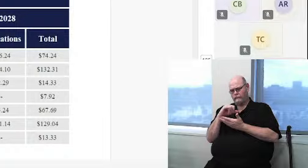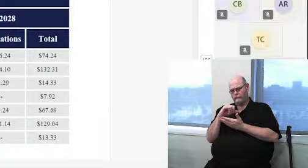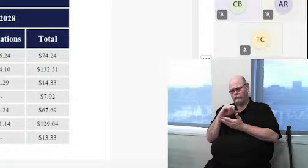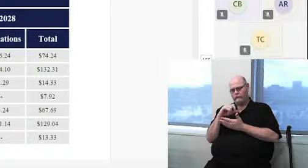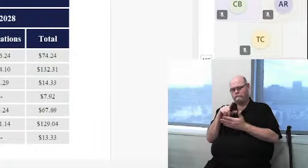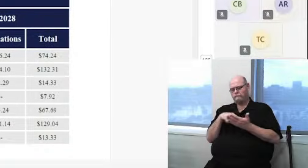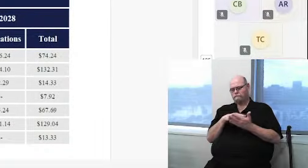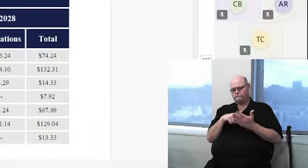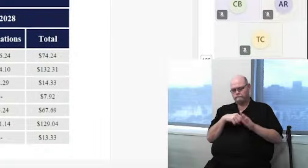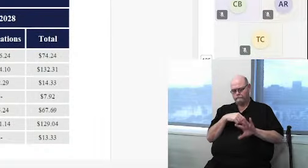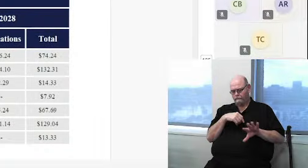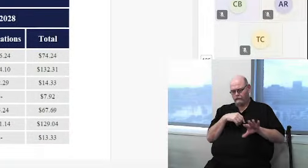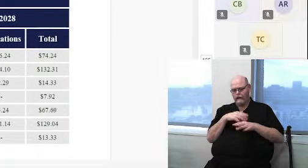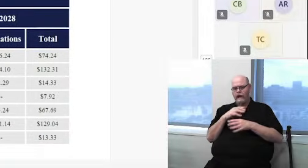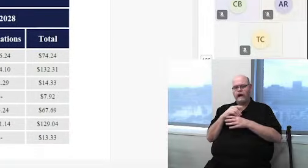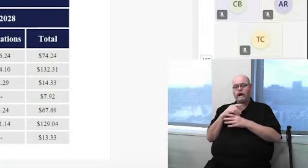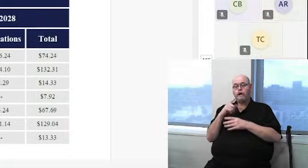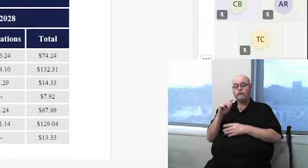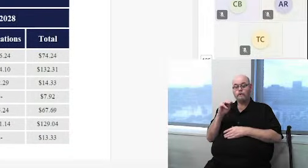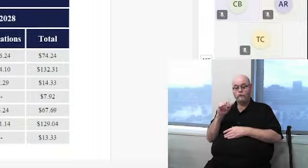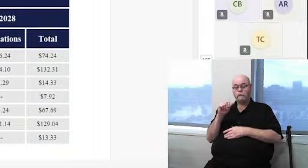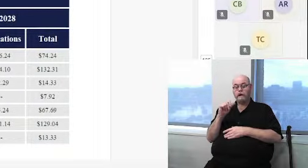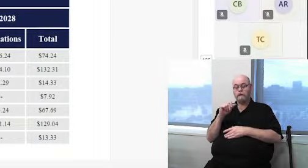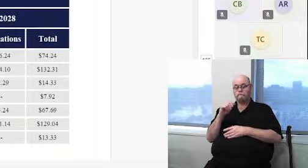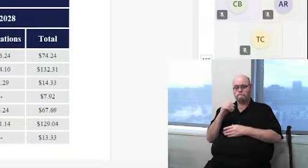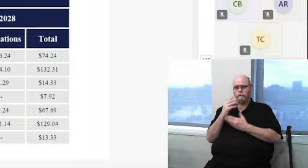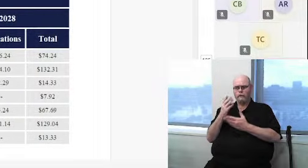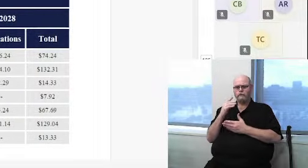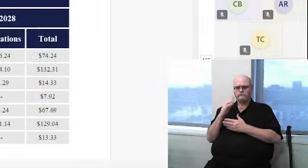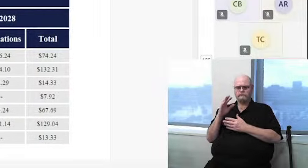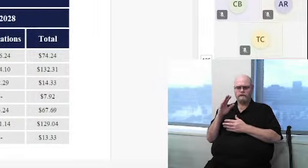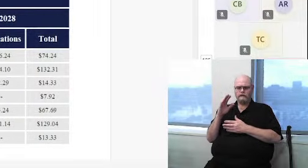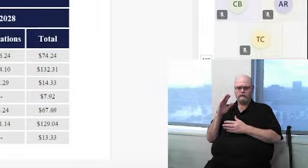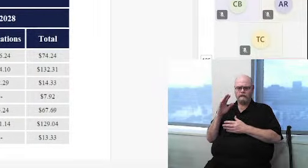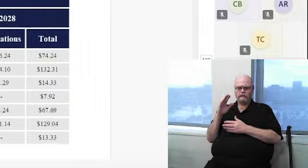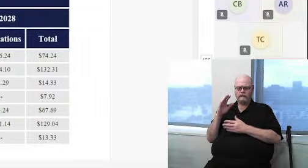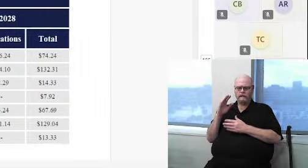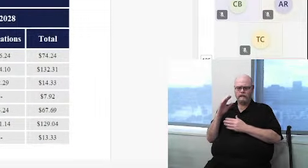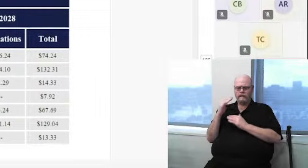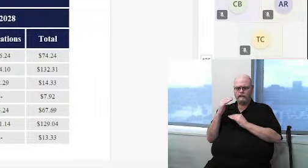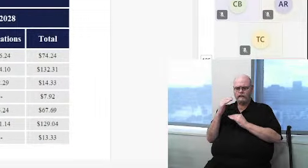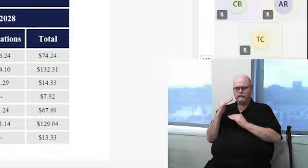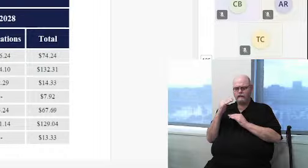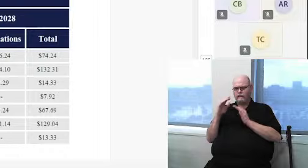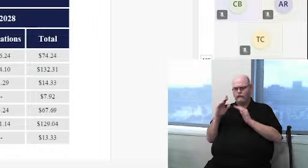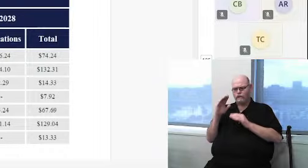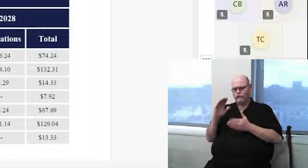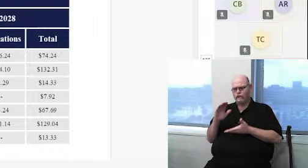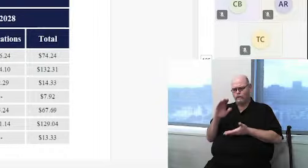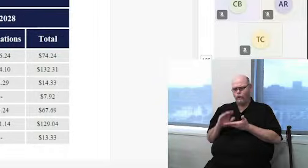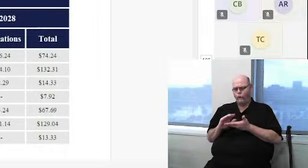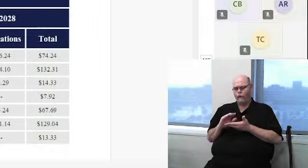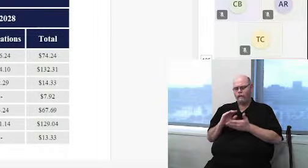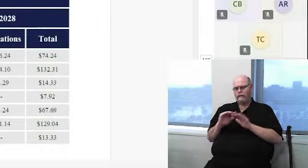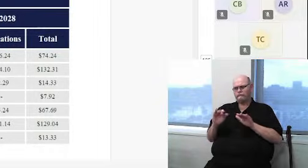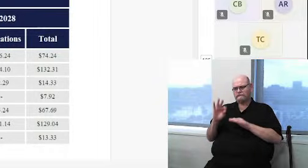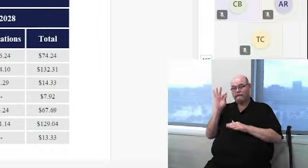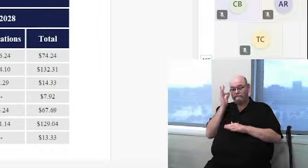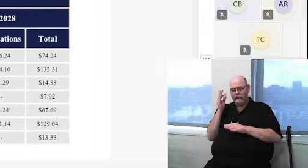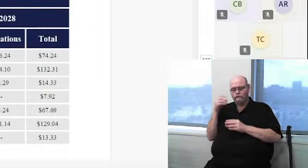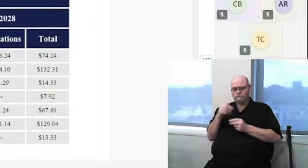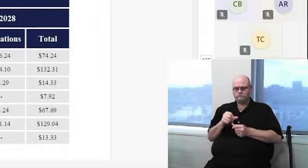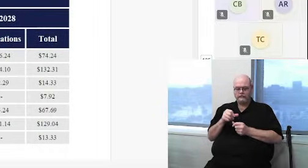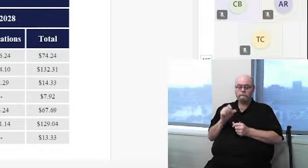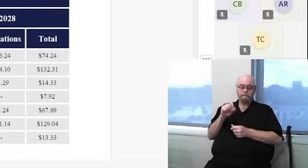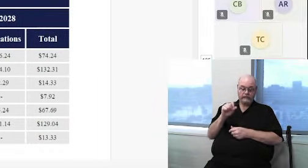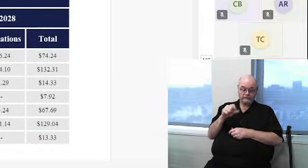that. As a result, LUMA proposed lower levels of federal spending on this program early on, right? Yes,